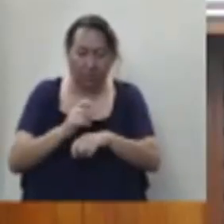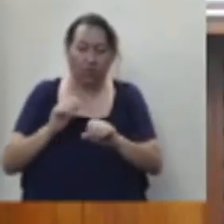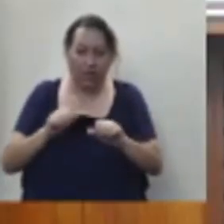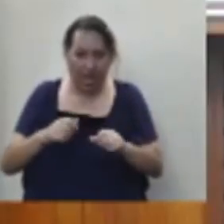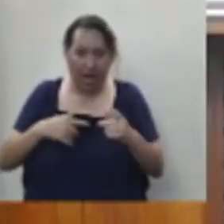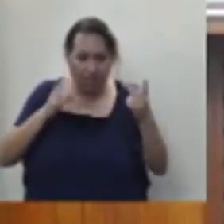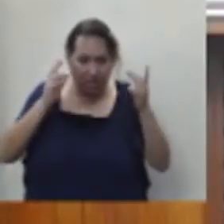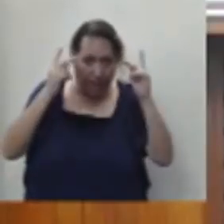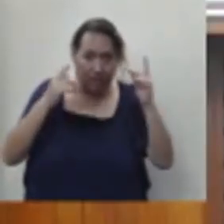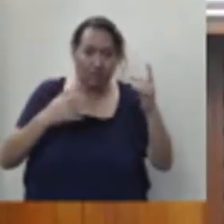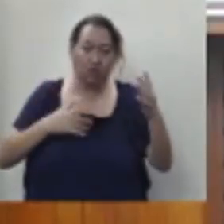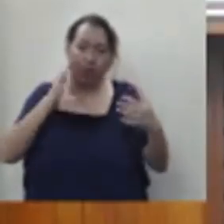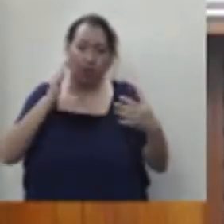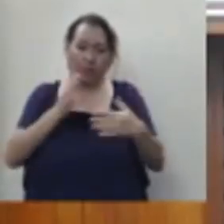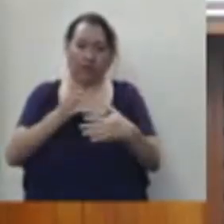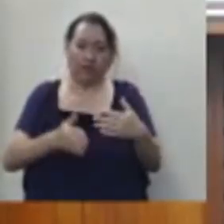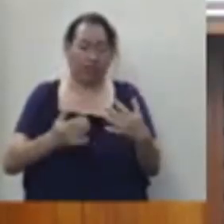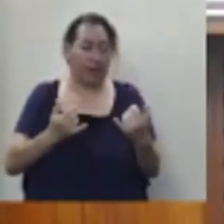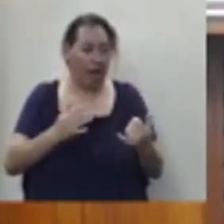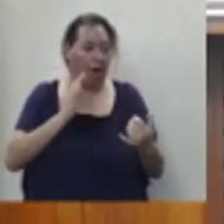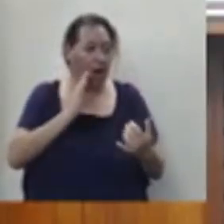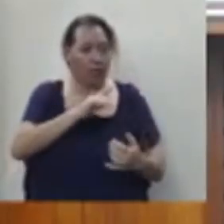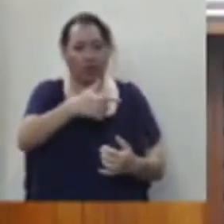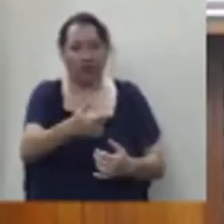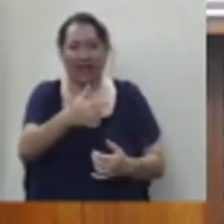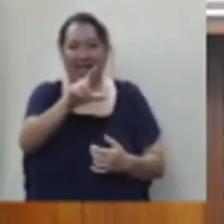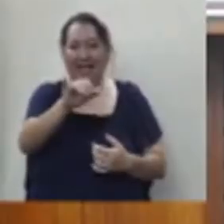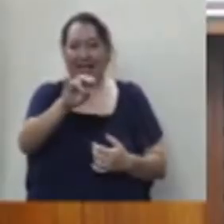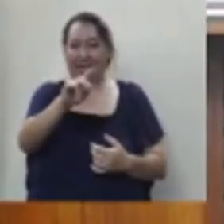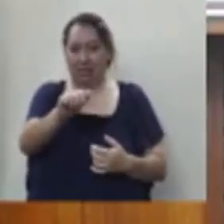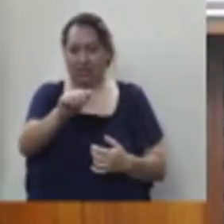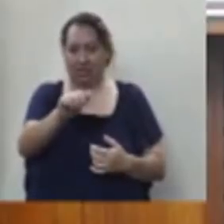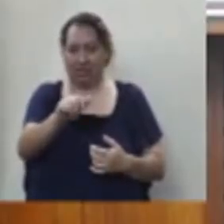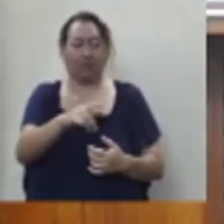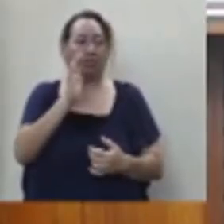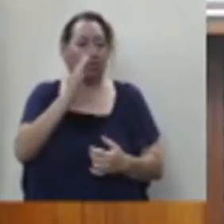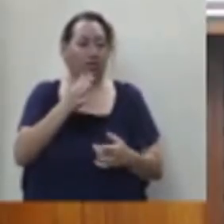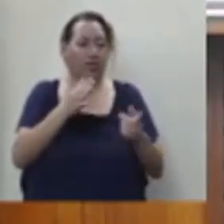now turn it over to Lyndon. She'll give us our update on